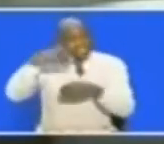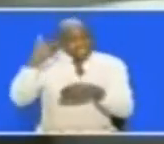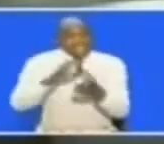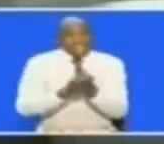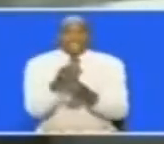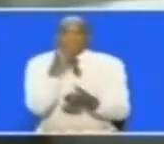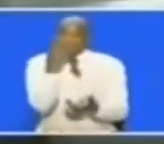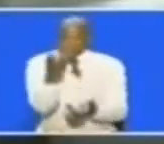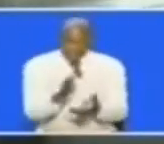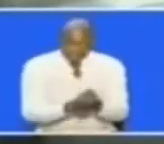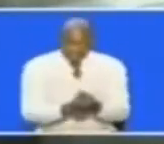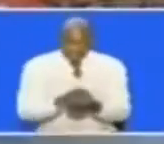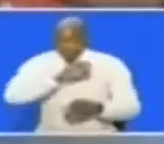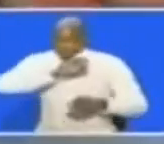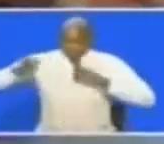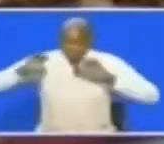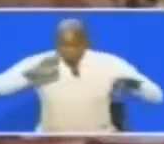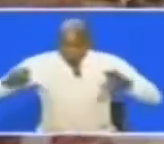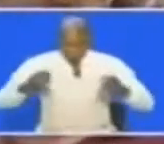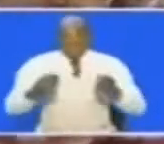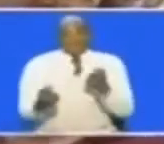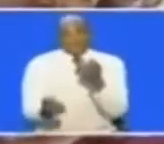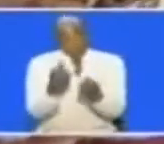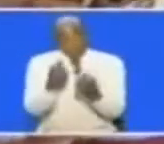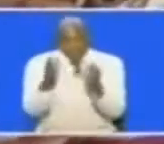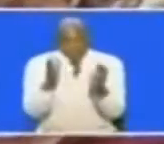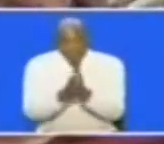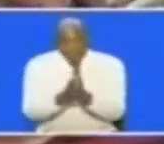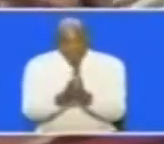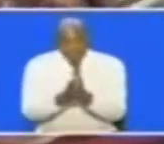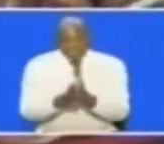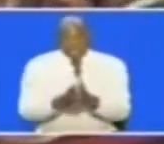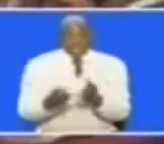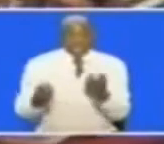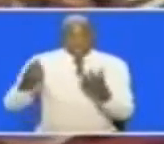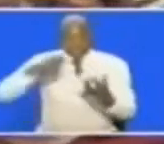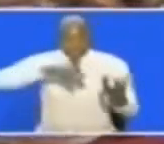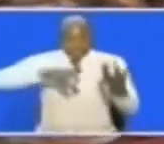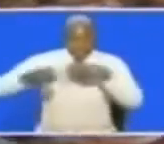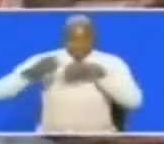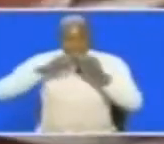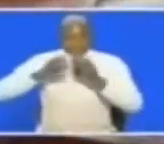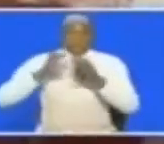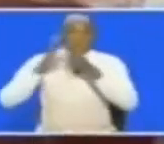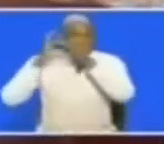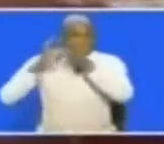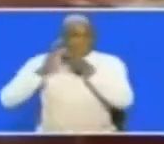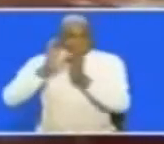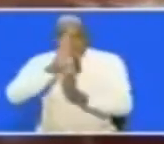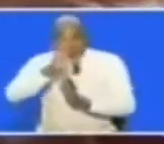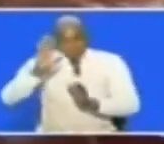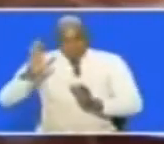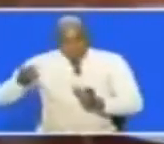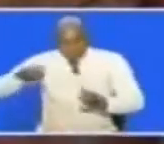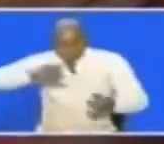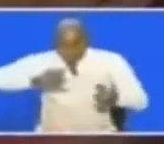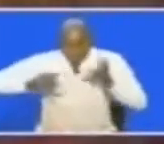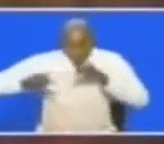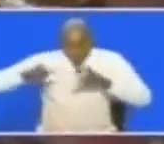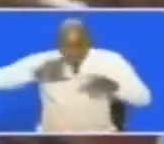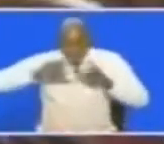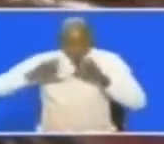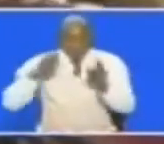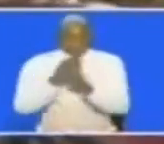sorted, steamed, and seasoned with the traditional Old Bay spice.